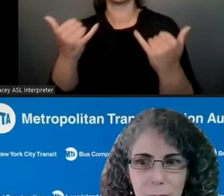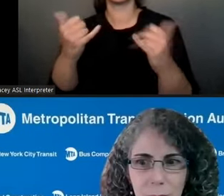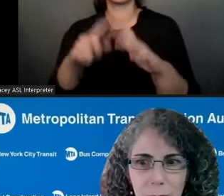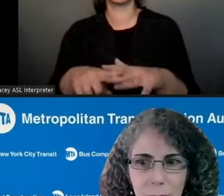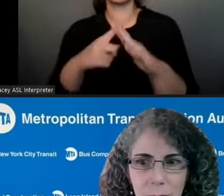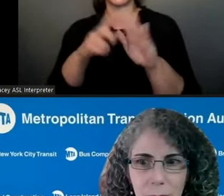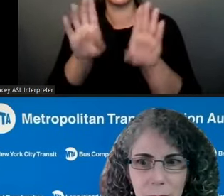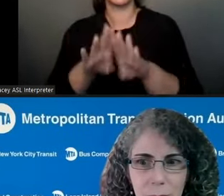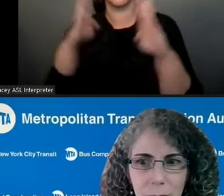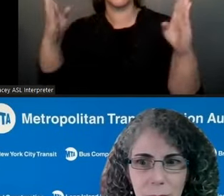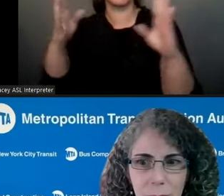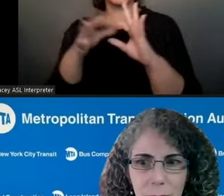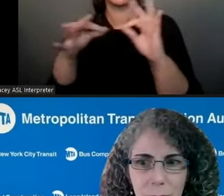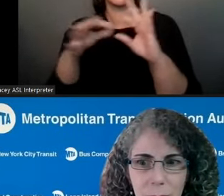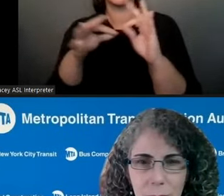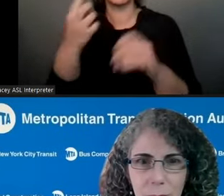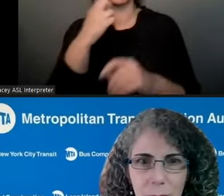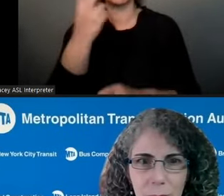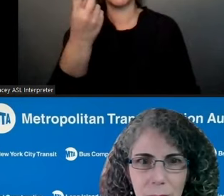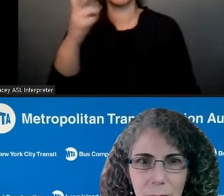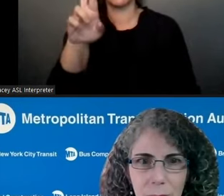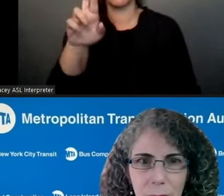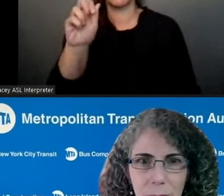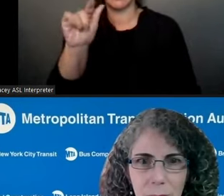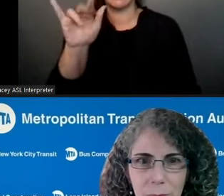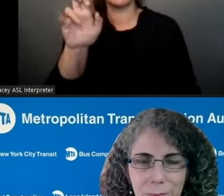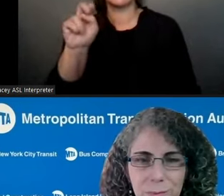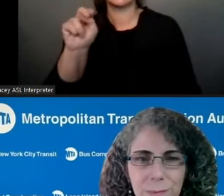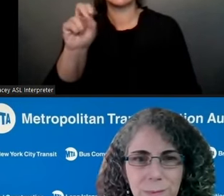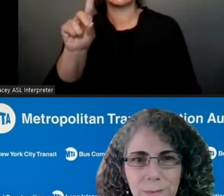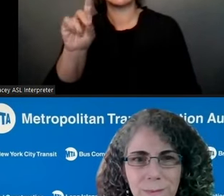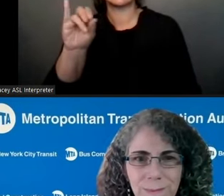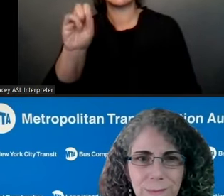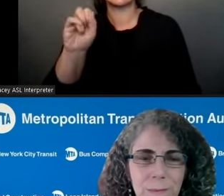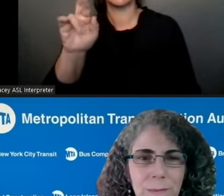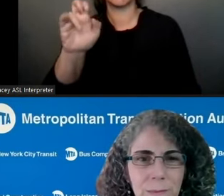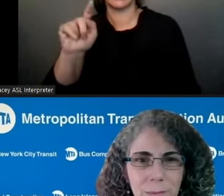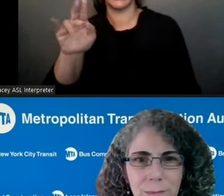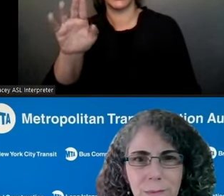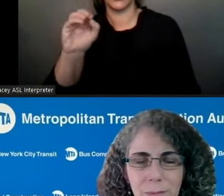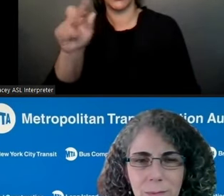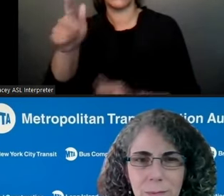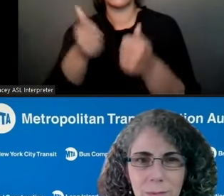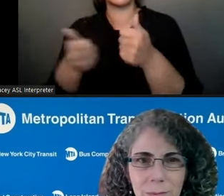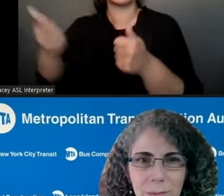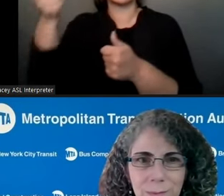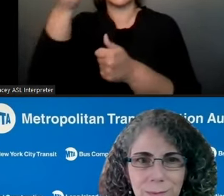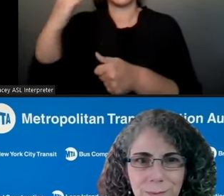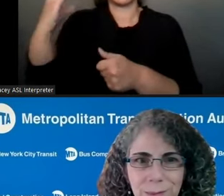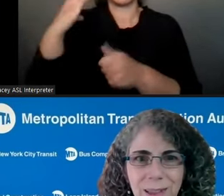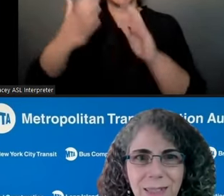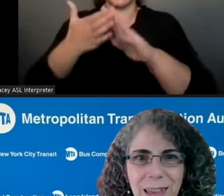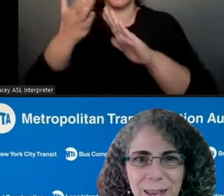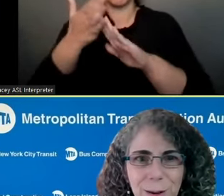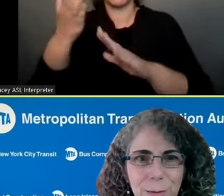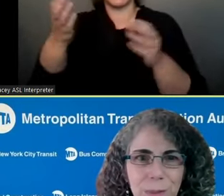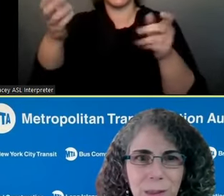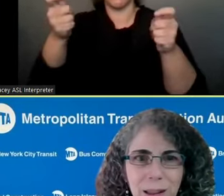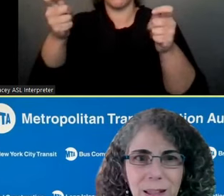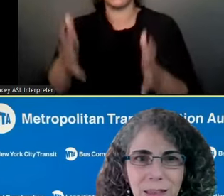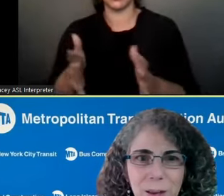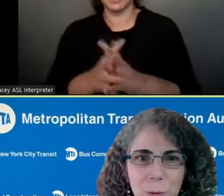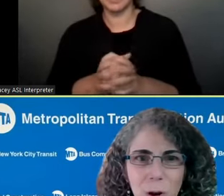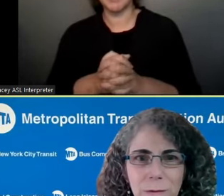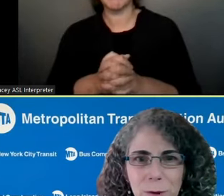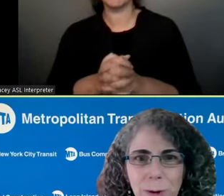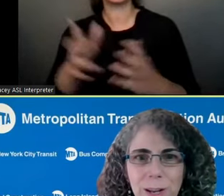opening remarks from Dr. Allison DeSereno, MTA's Deputy Chief Operating Officer. Thank you.